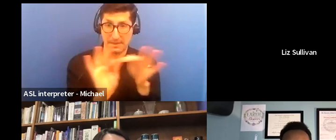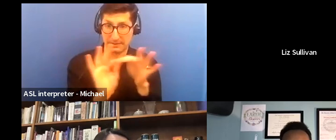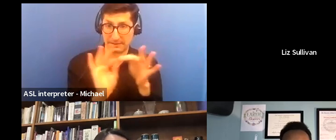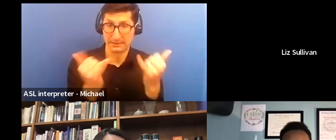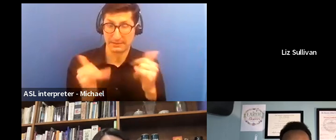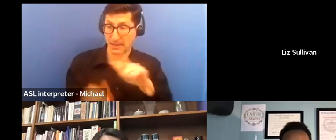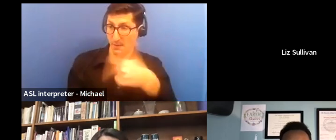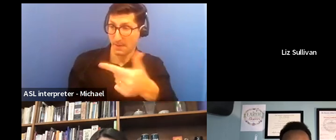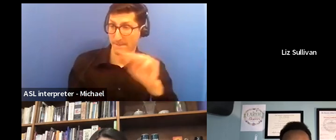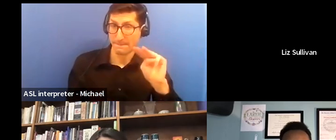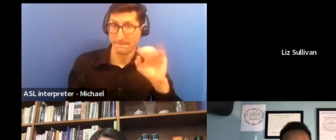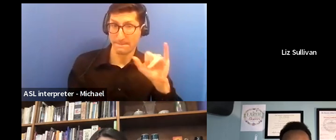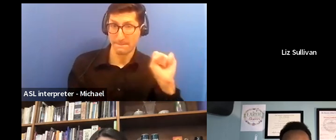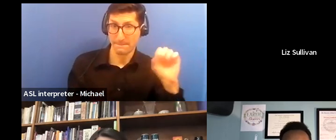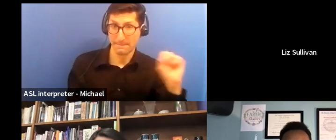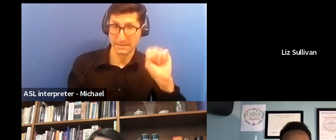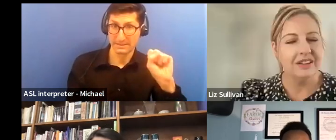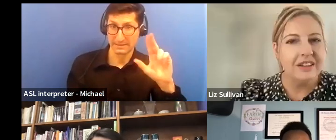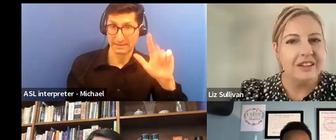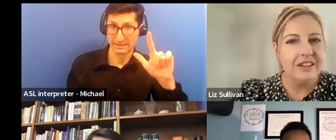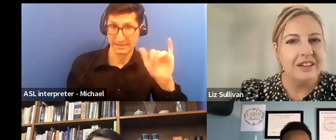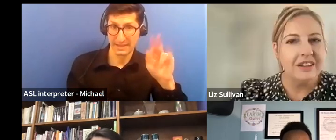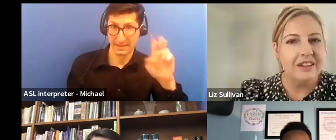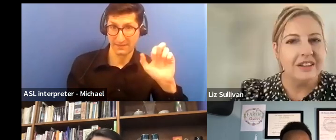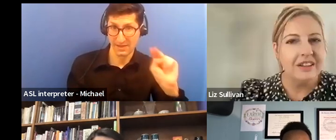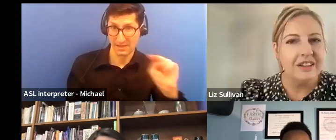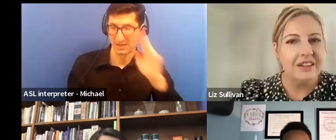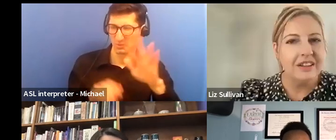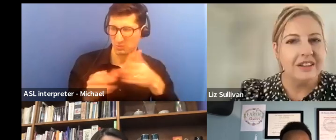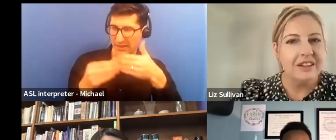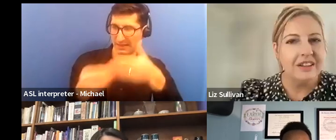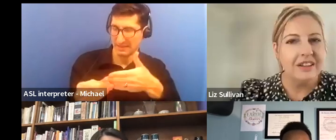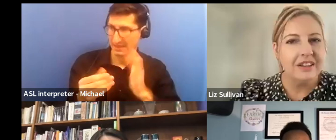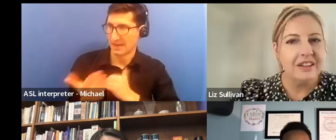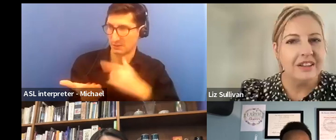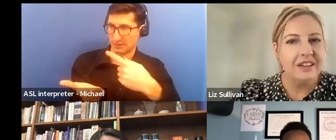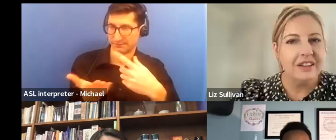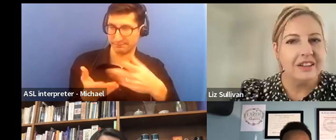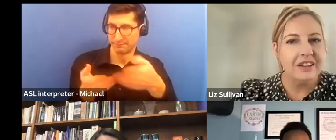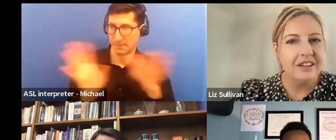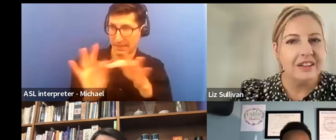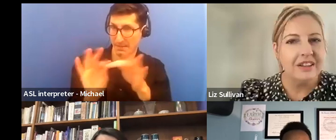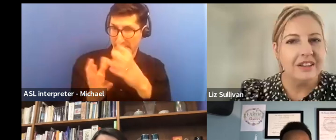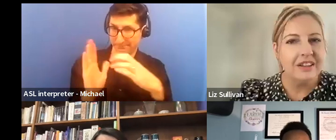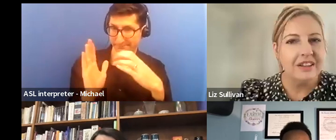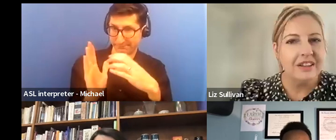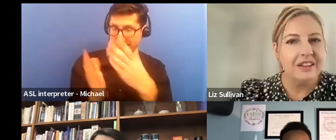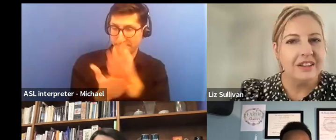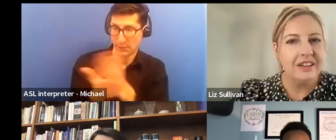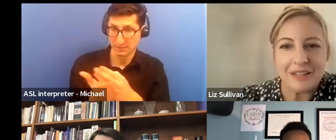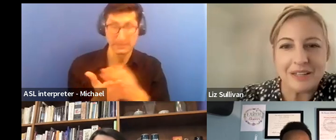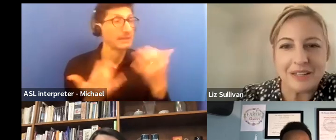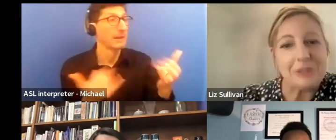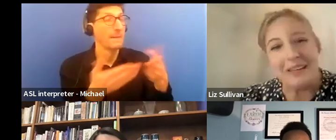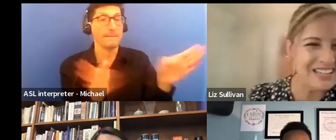over to Ms. Sullivan to conduct this process. Thank you, Dr. Ettinger. The public comment period and